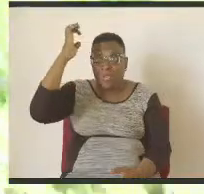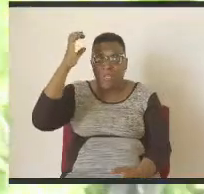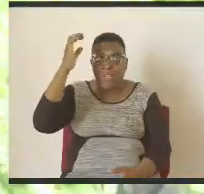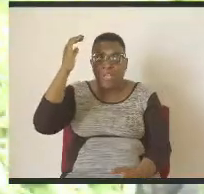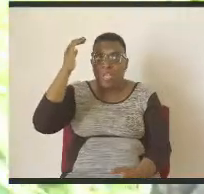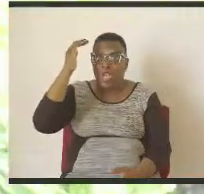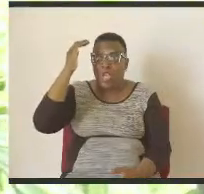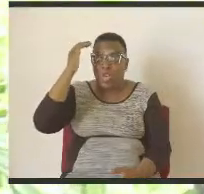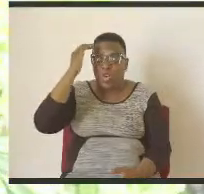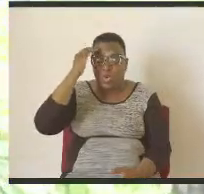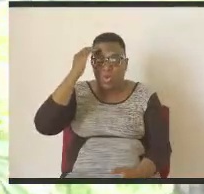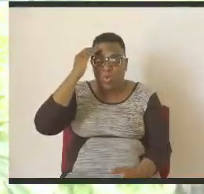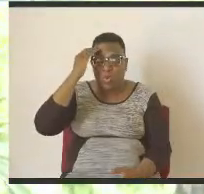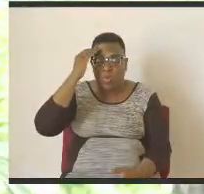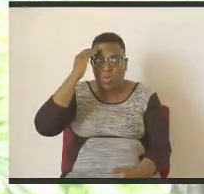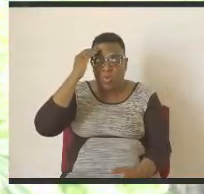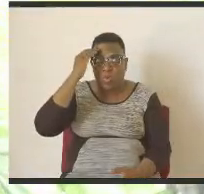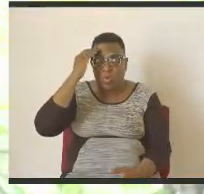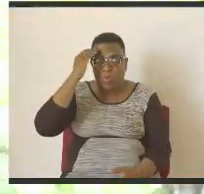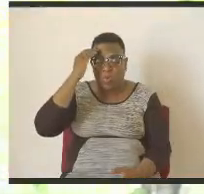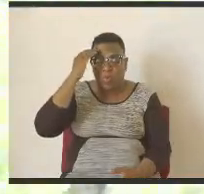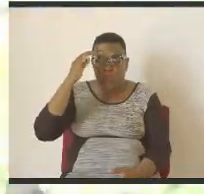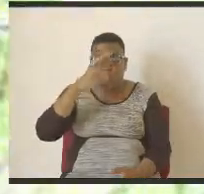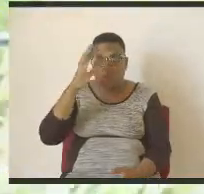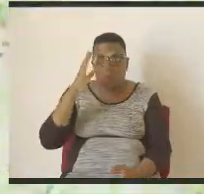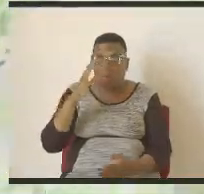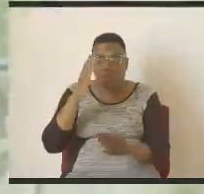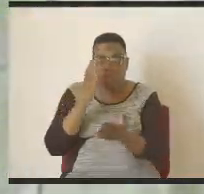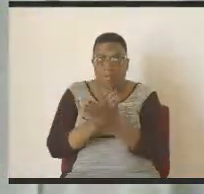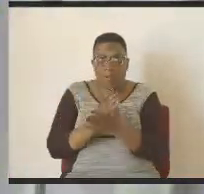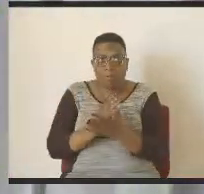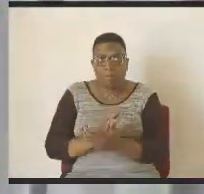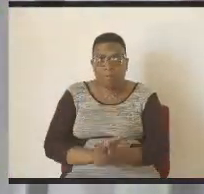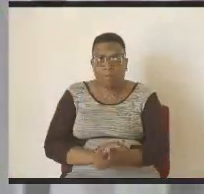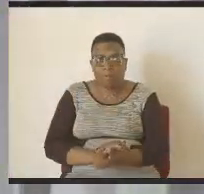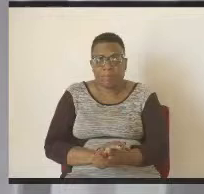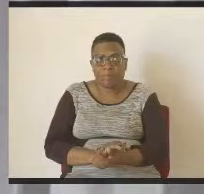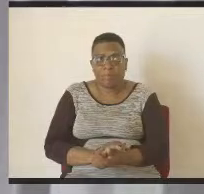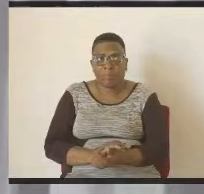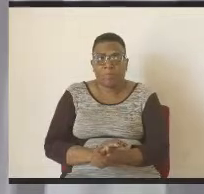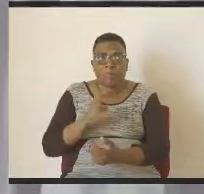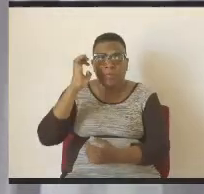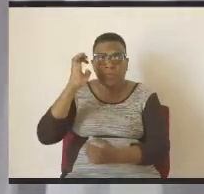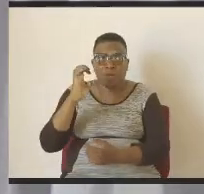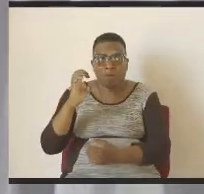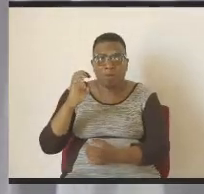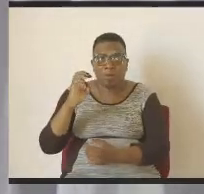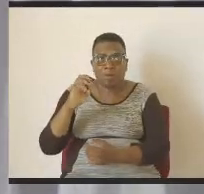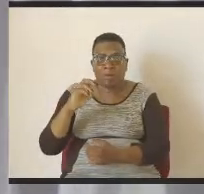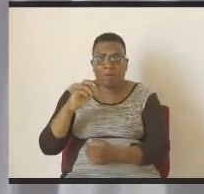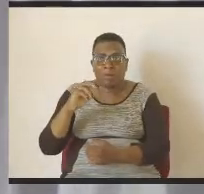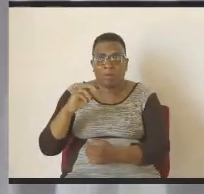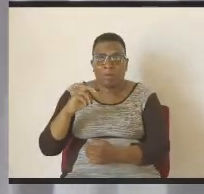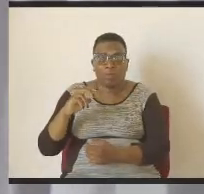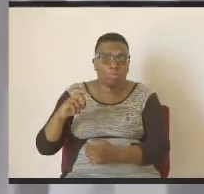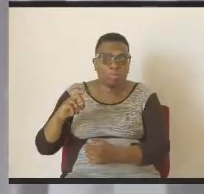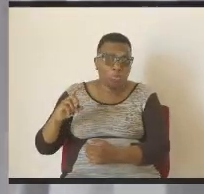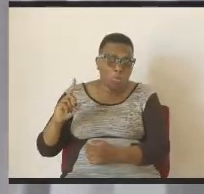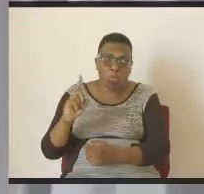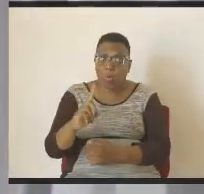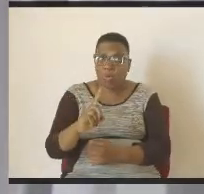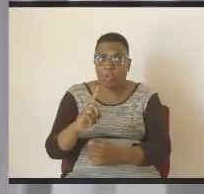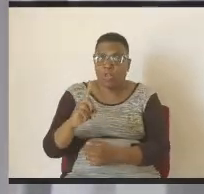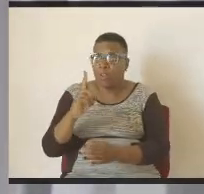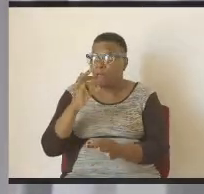him. Yes. And he didn't back away. He went faithfully just